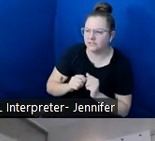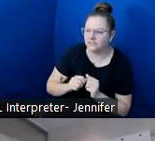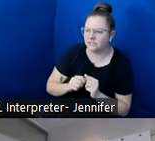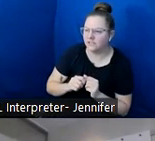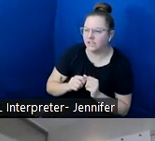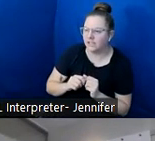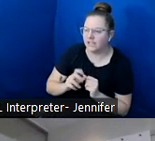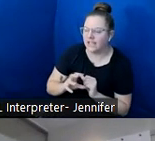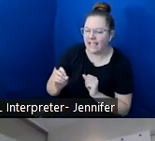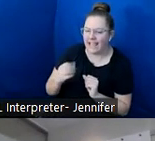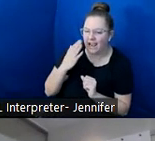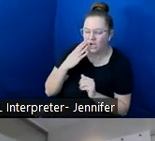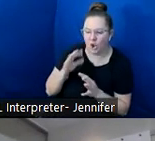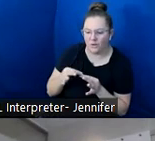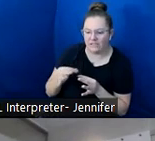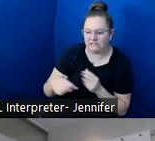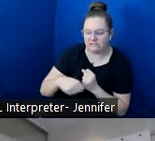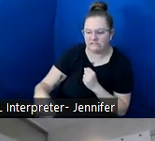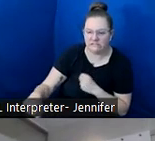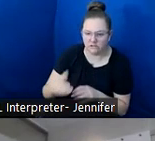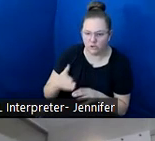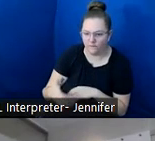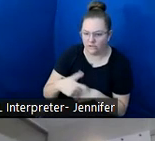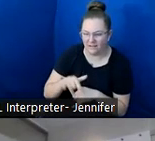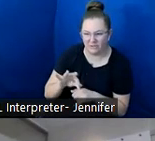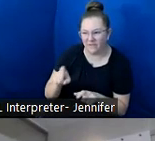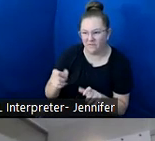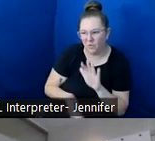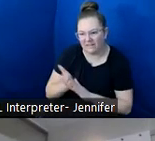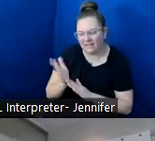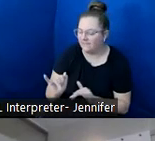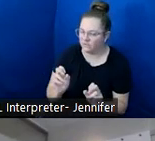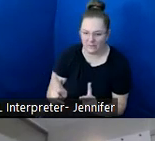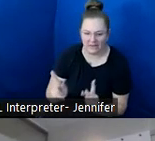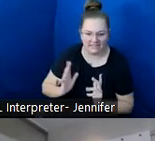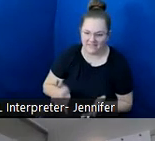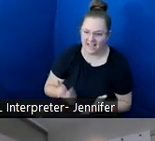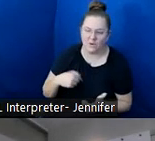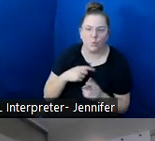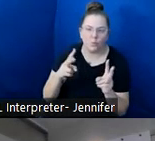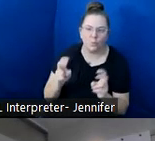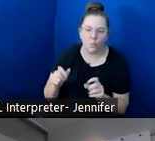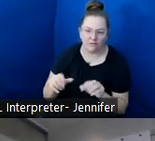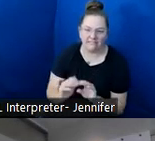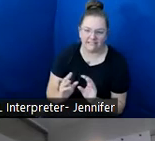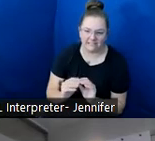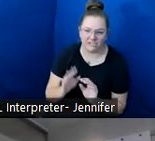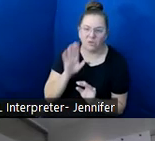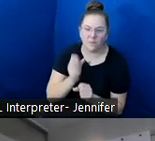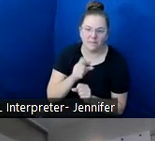And I know we're running a little over time here, so if folks have to leave, that is okay. We are recording this session, and we'll make it